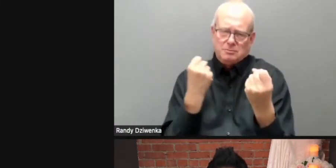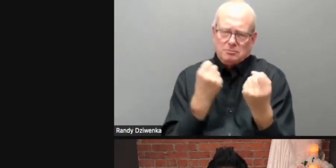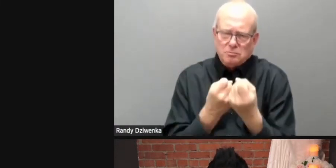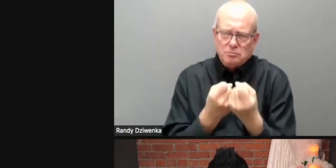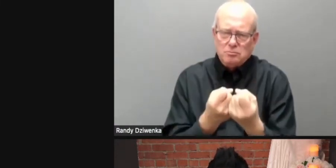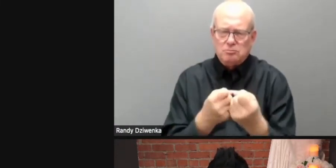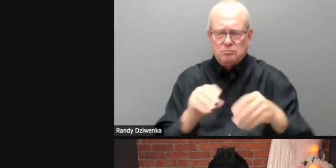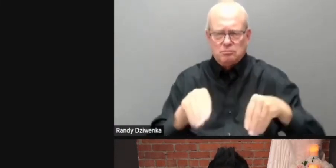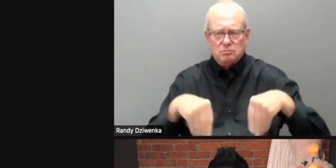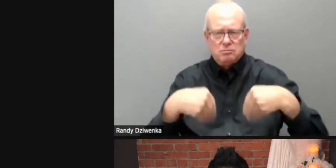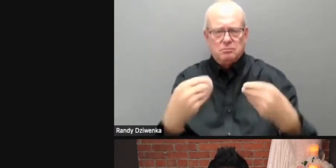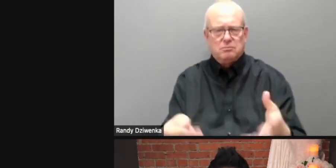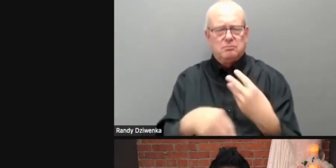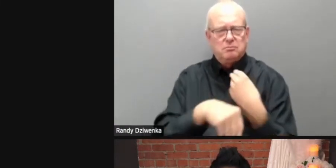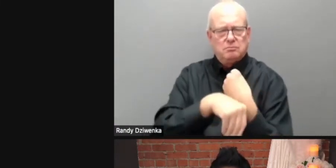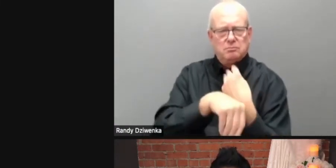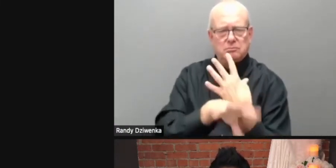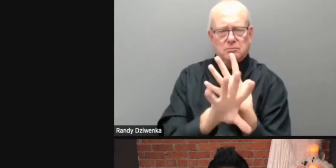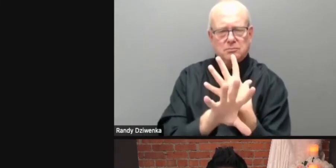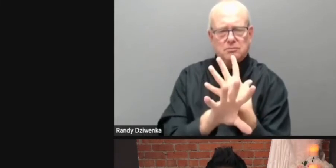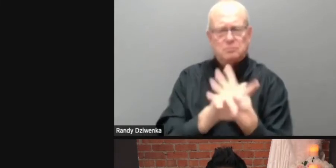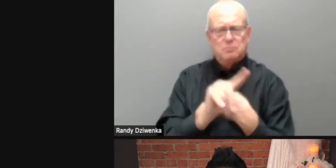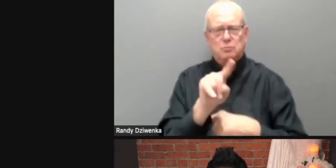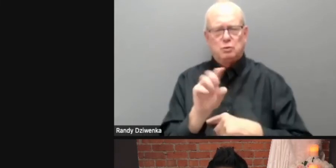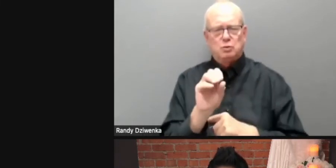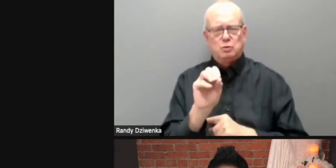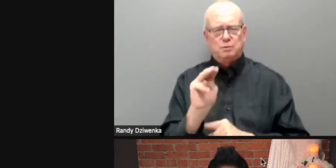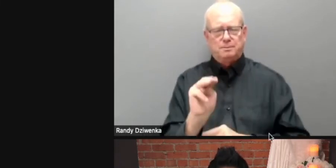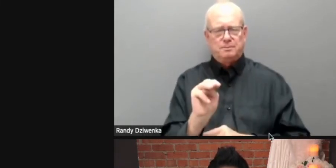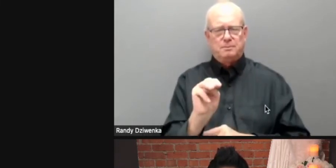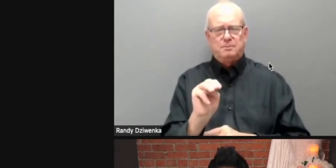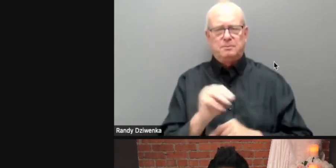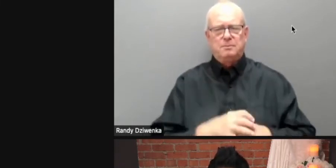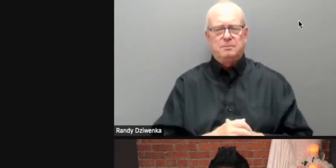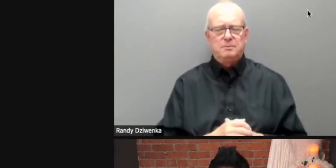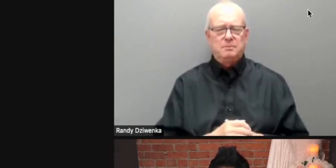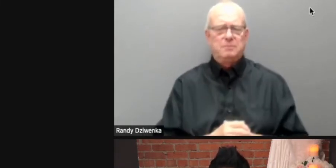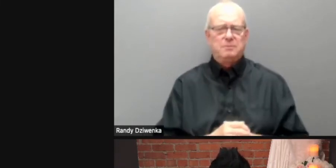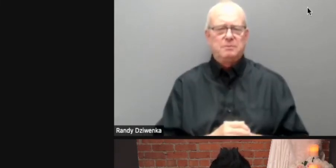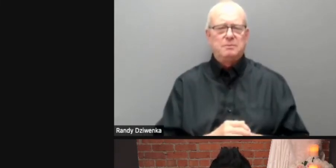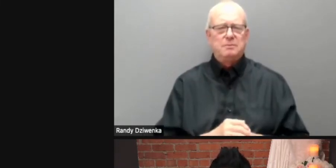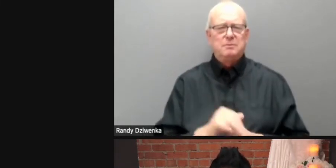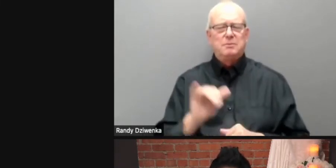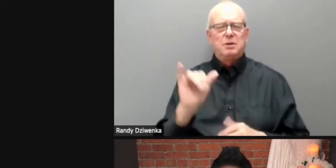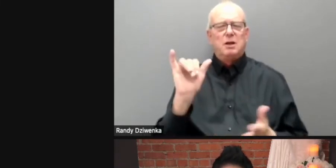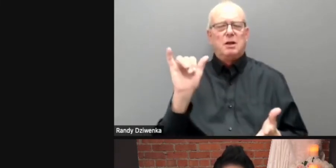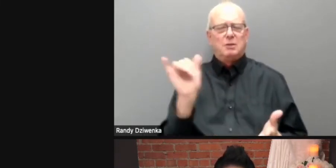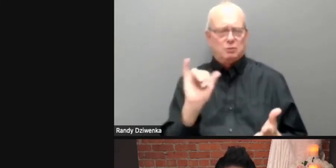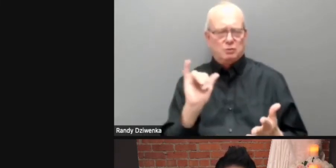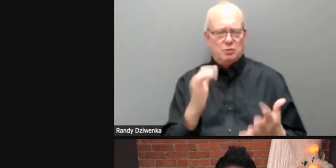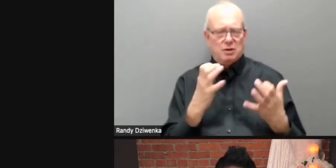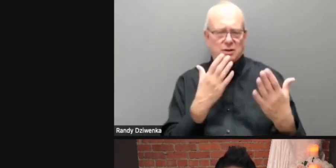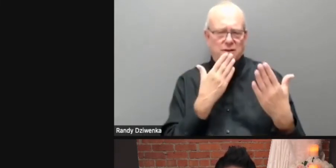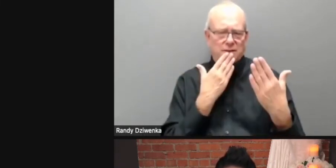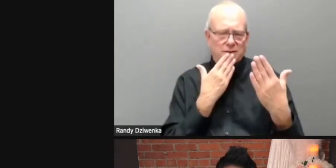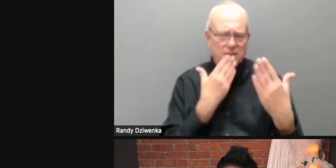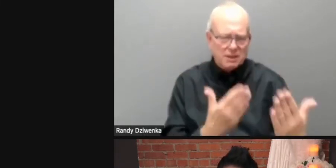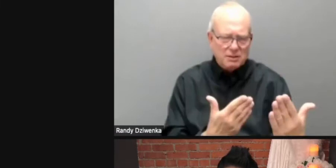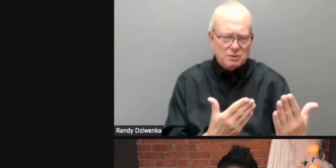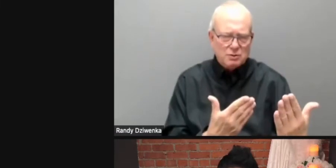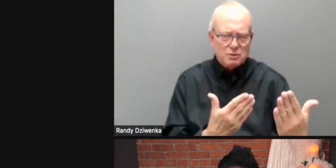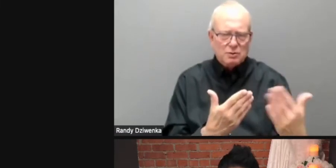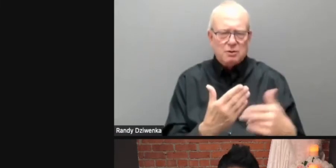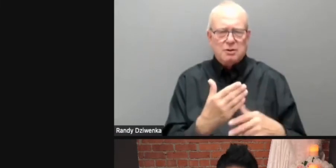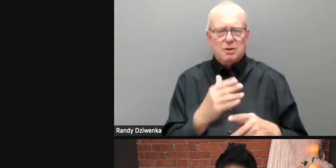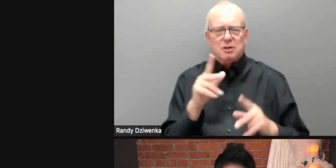to thank Interpride, the International Organization of Pride Organizers, for partnering us